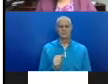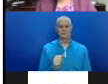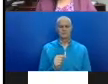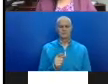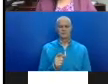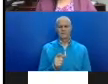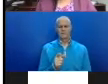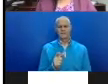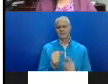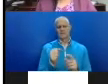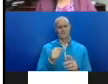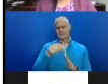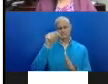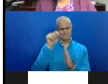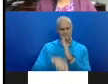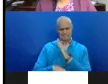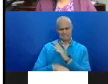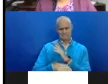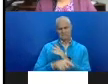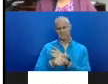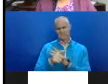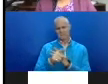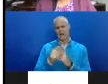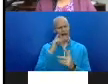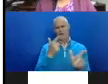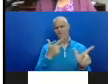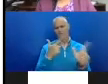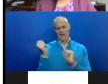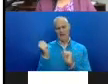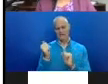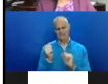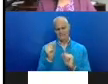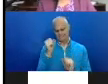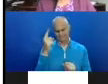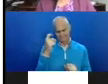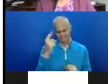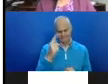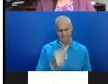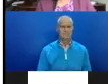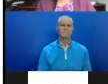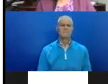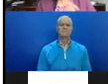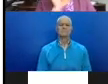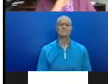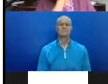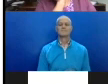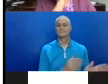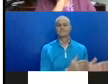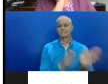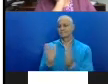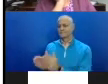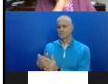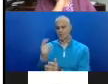fast movement through this material, I recognize. I also though want to say, in terms of trauma and the victim,